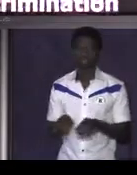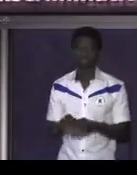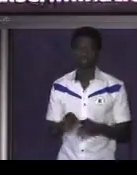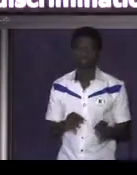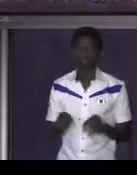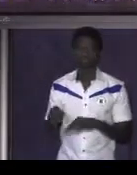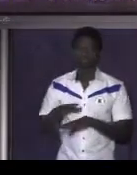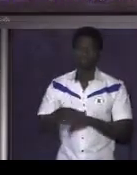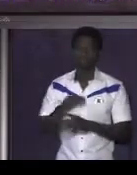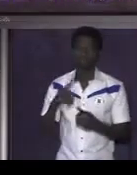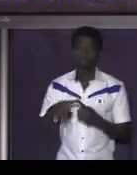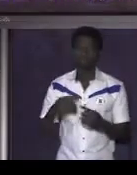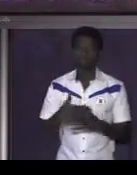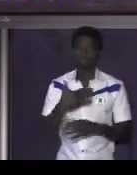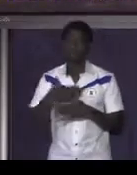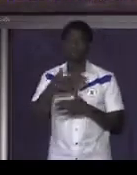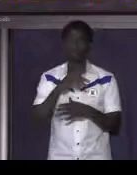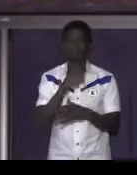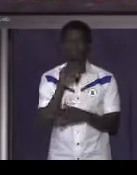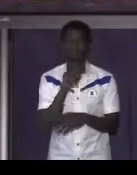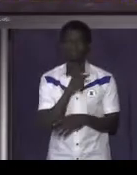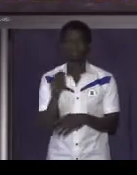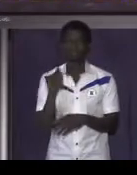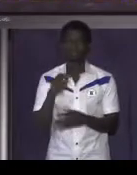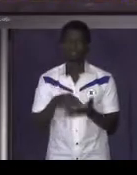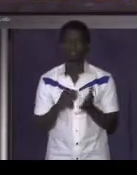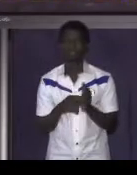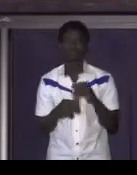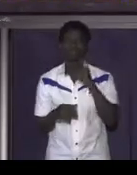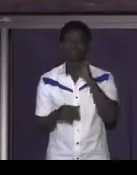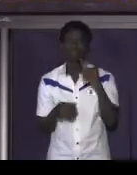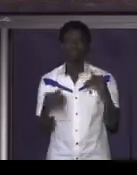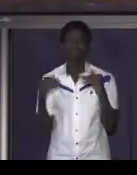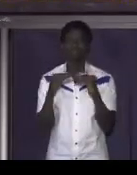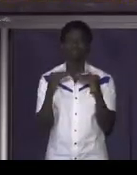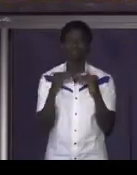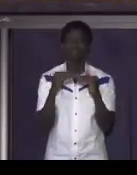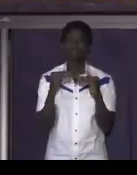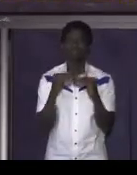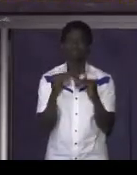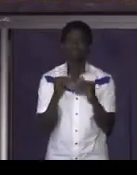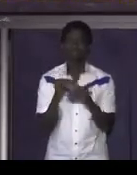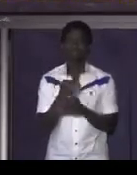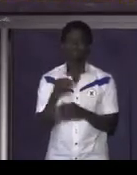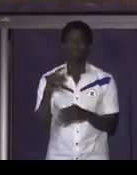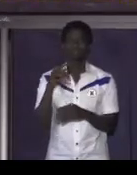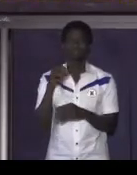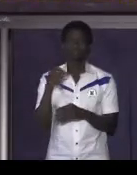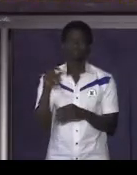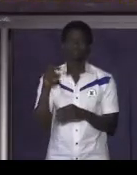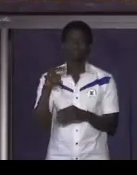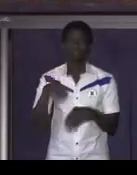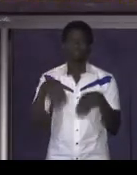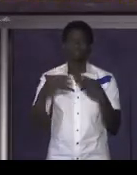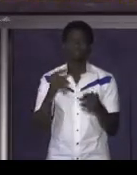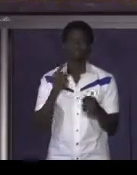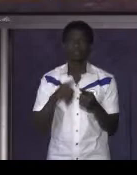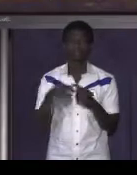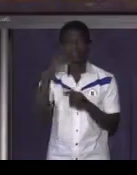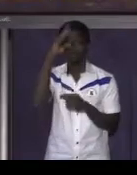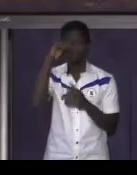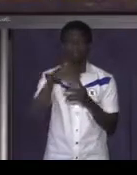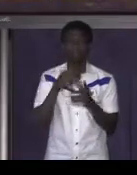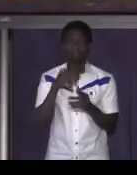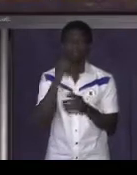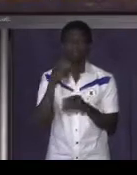Moving on to the next question. Dash means unequal treatment given to a particular gender, male or female, over another